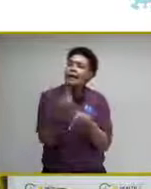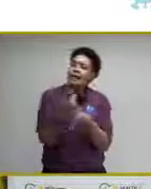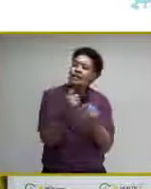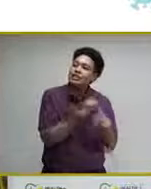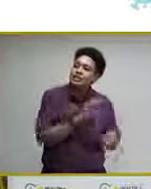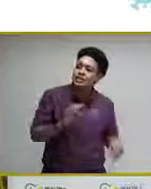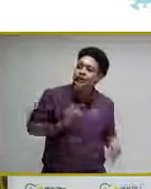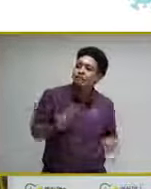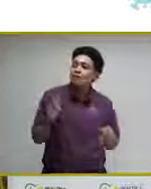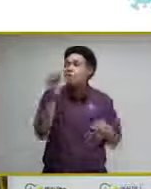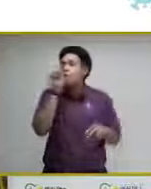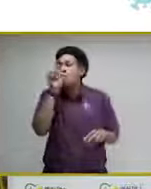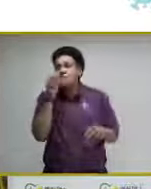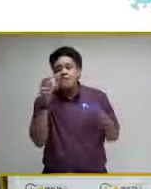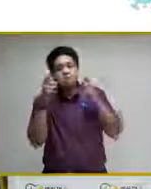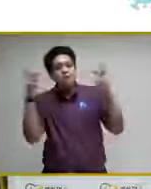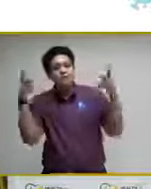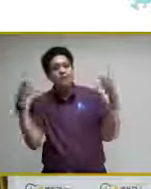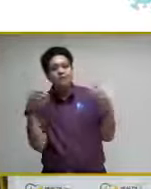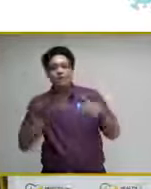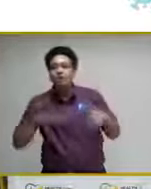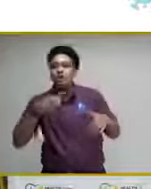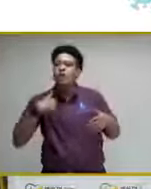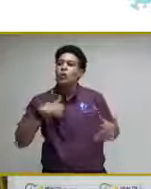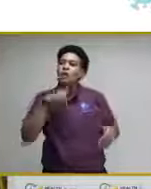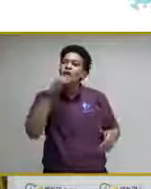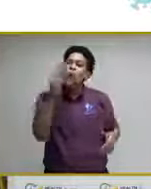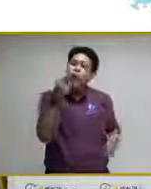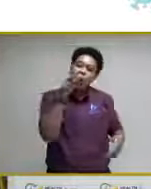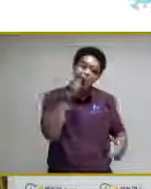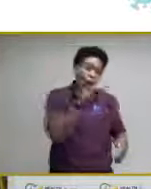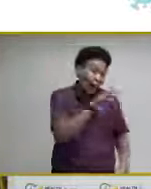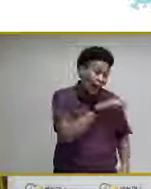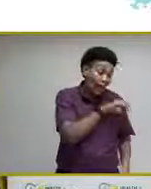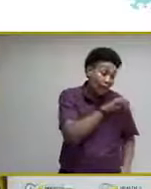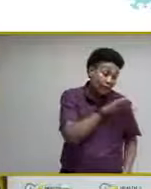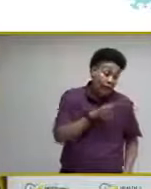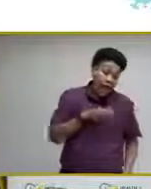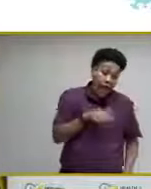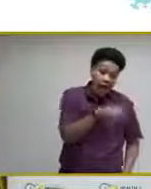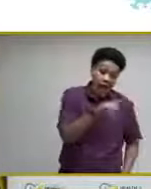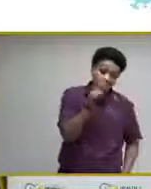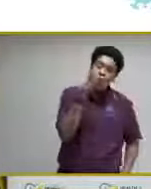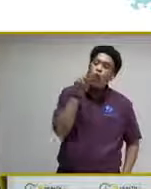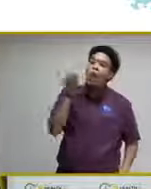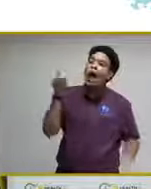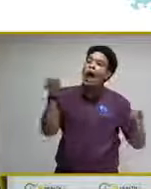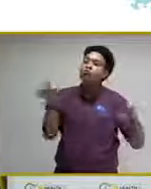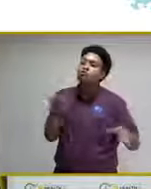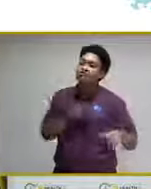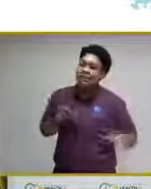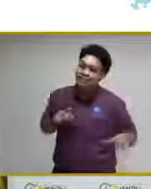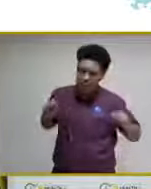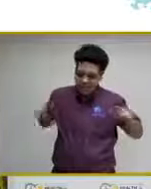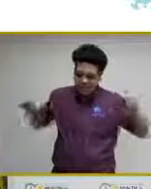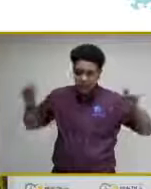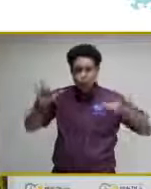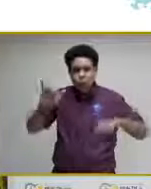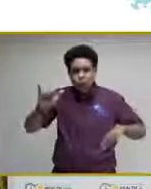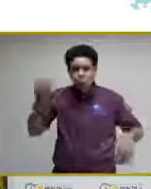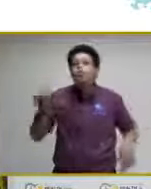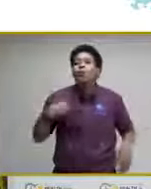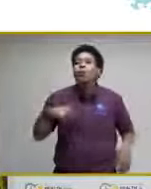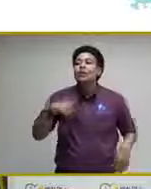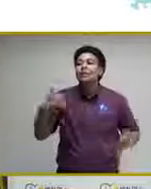and public sector. And so we are not only looking at the clinical staff, we're looking at administrative staff as well. We